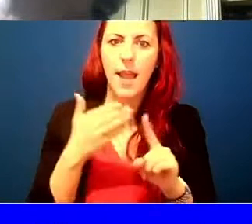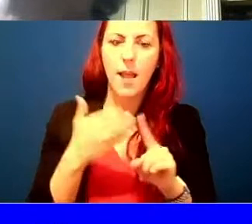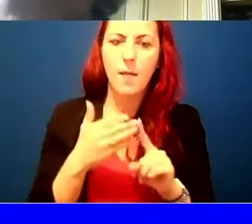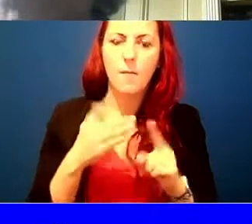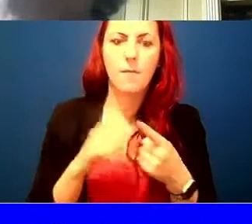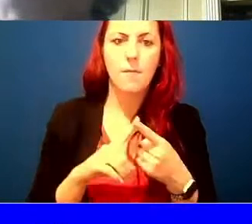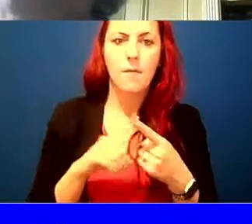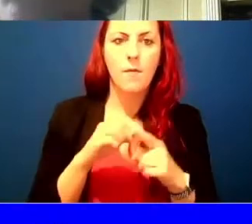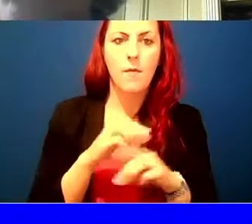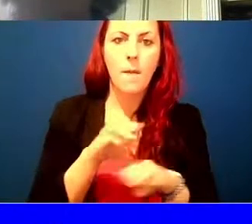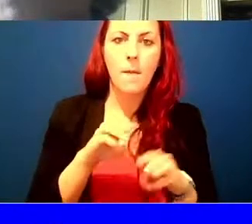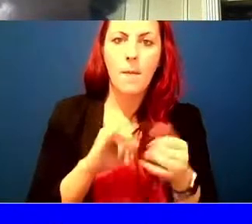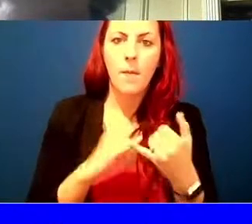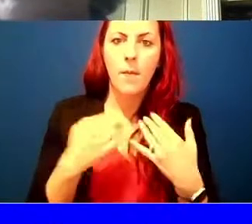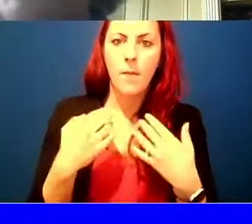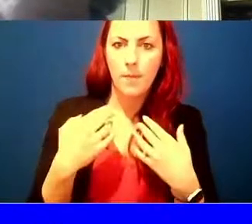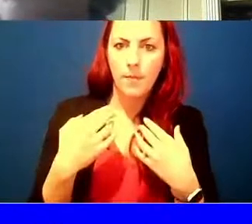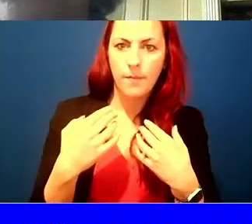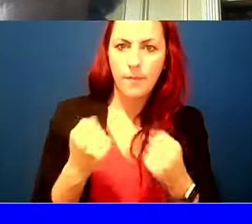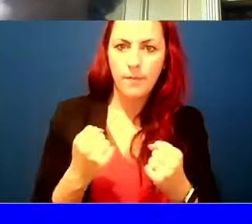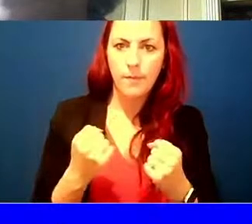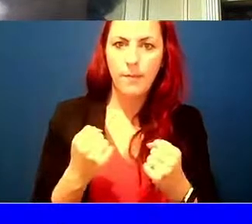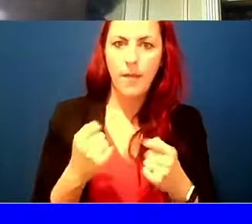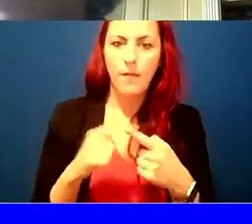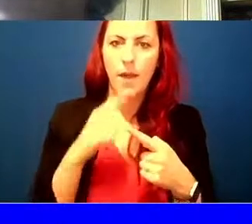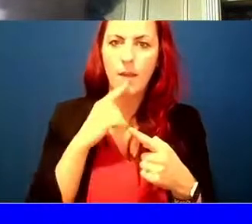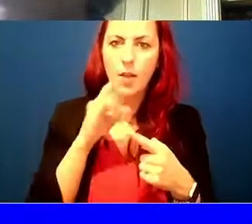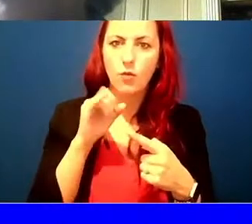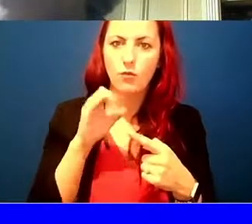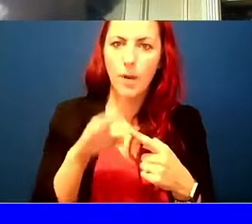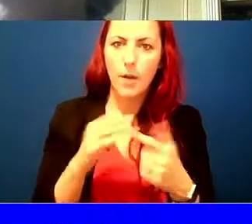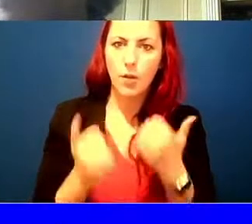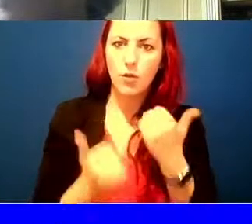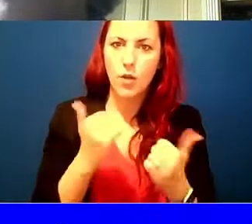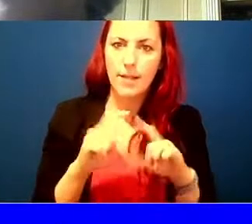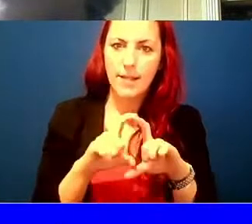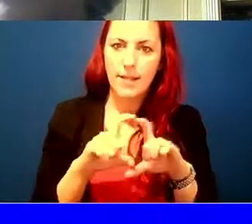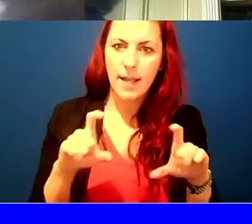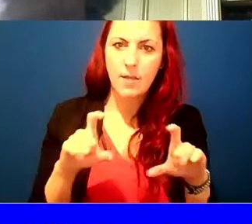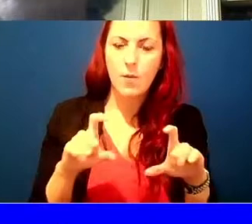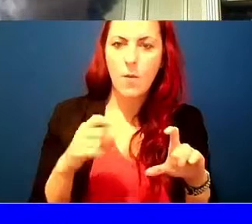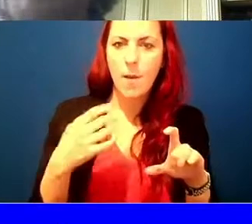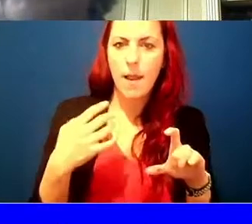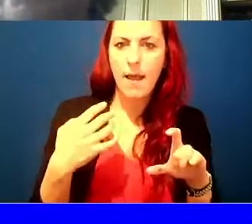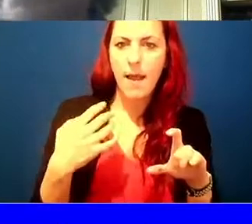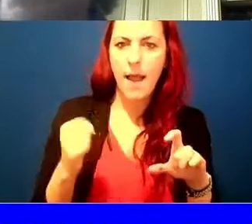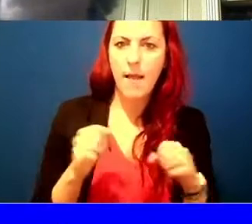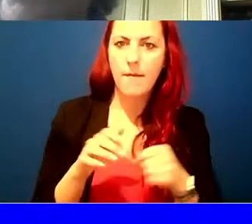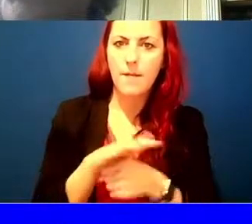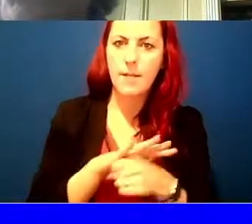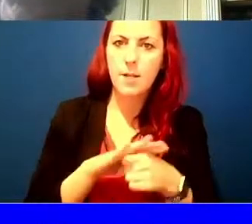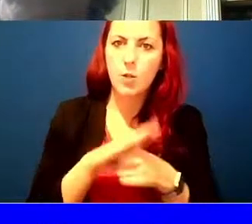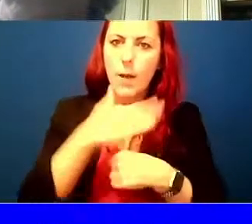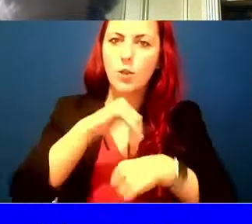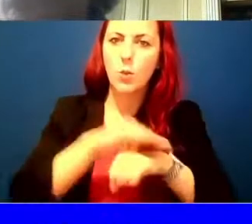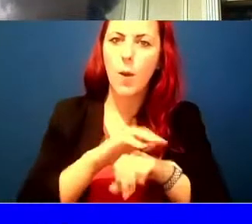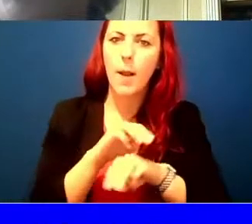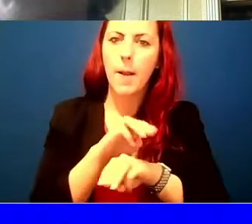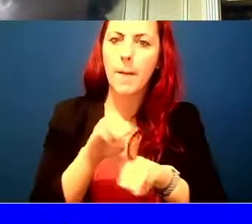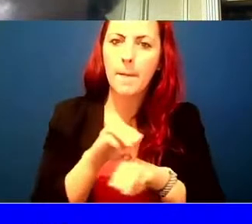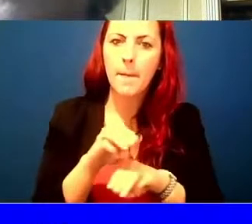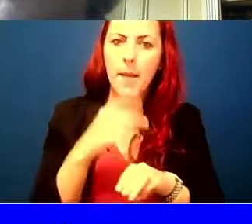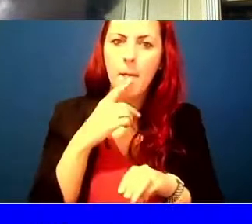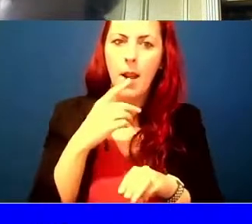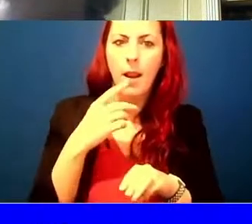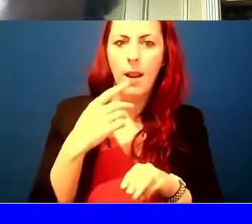vulnerable, while we have Criminal Justice Theft and Fraud Act, really we have a situation where people where